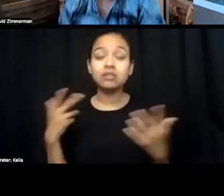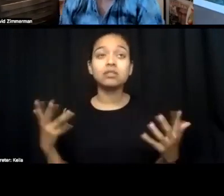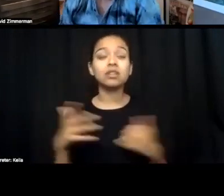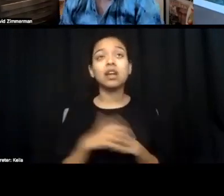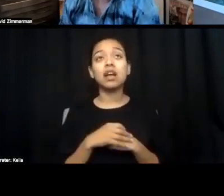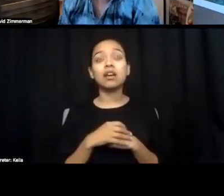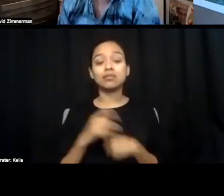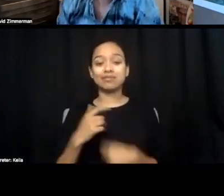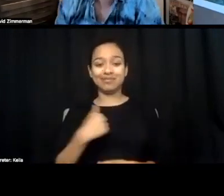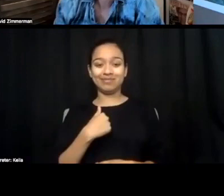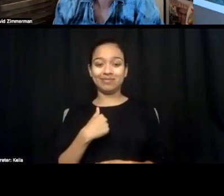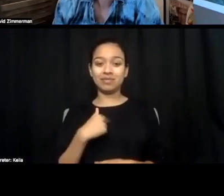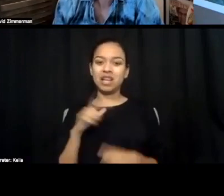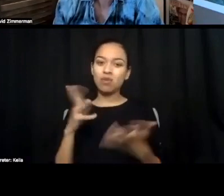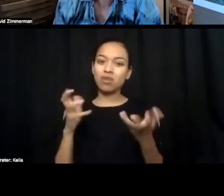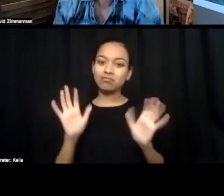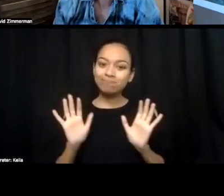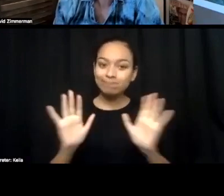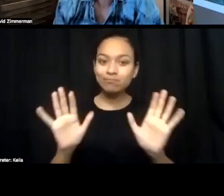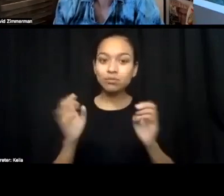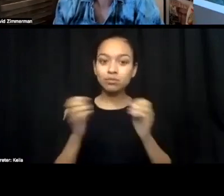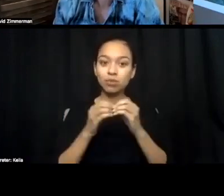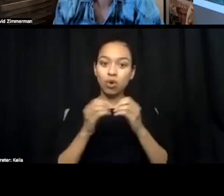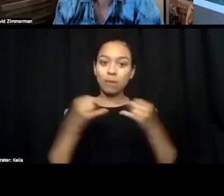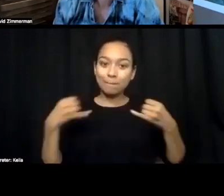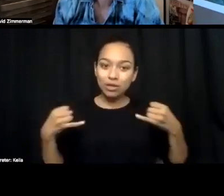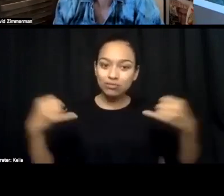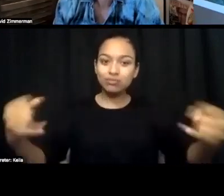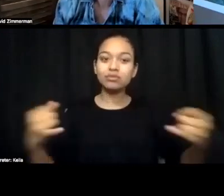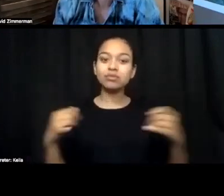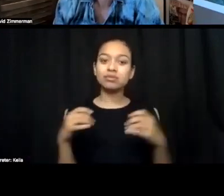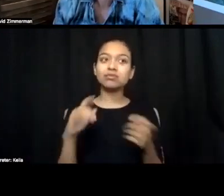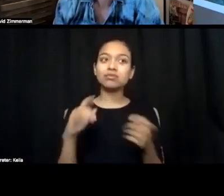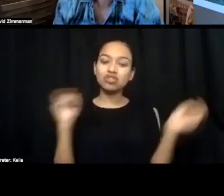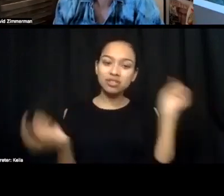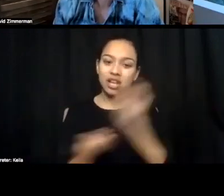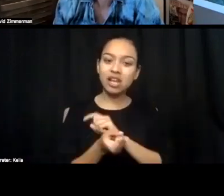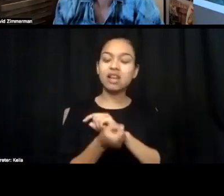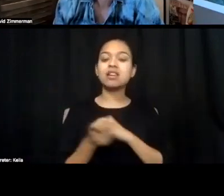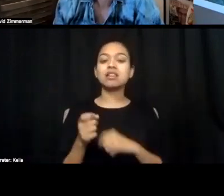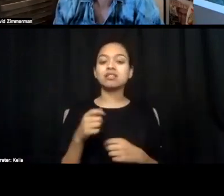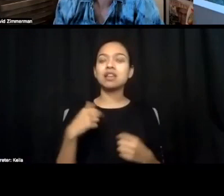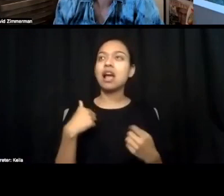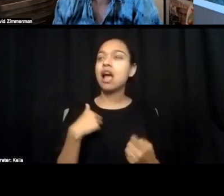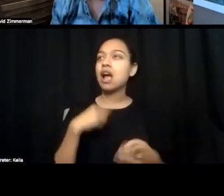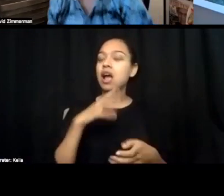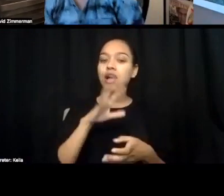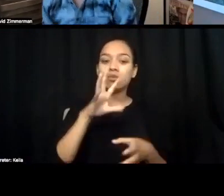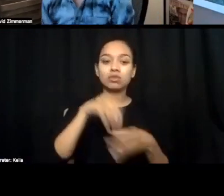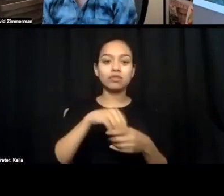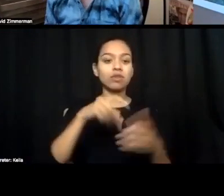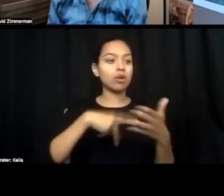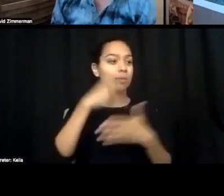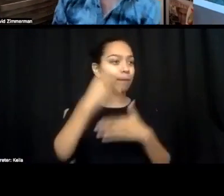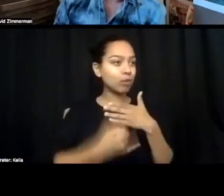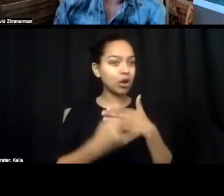know, for me, pushing the envelope in different projects that I've done, you know, whether I don't know if you know, so I did a Latinx version of The